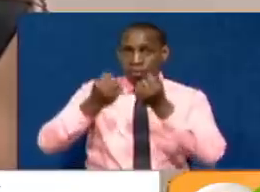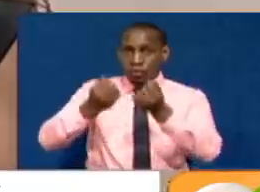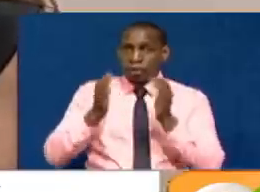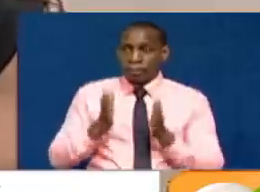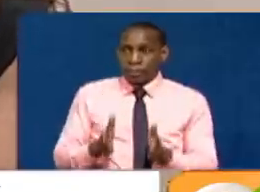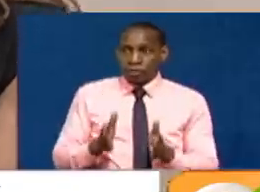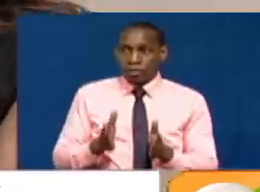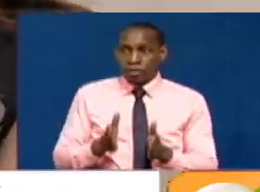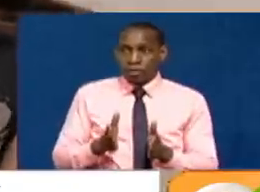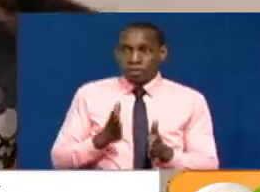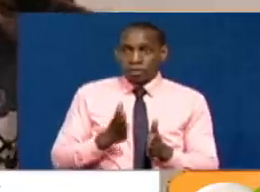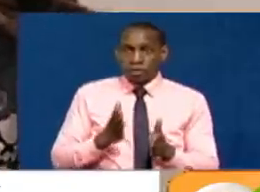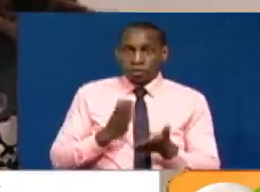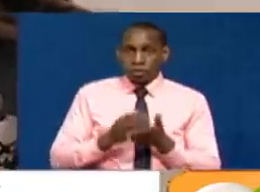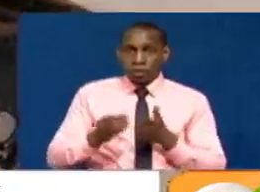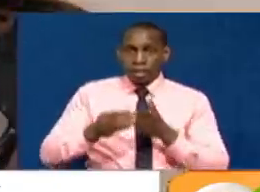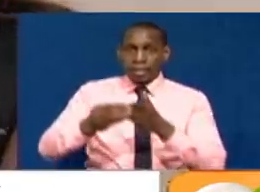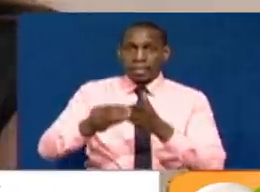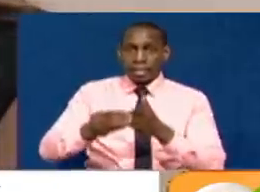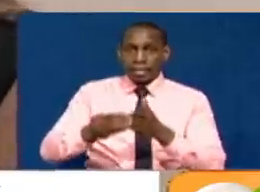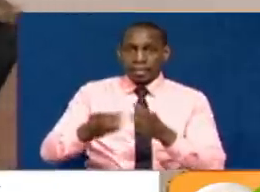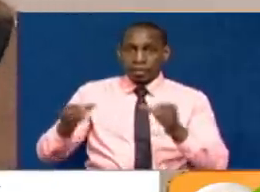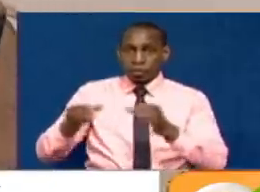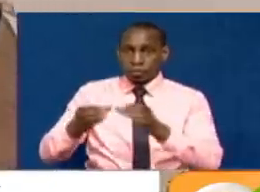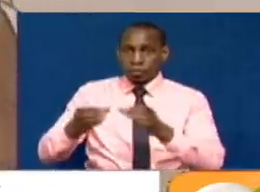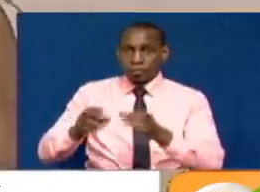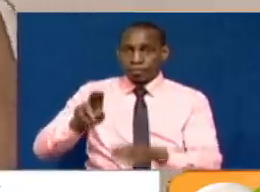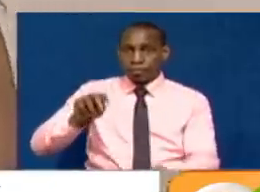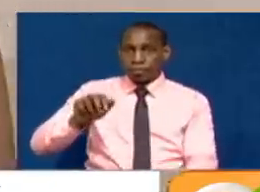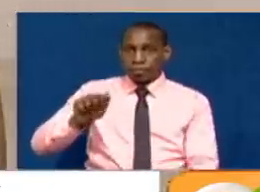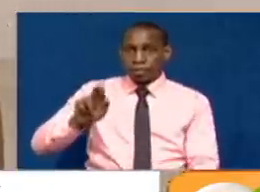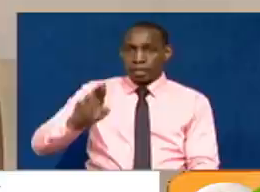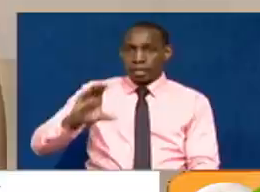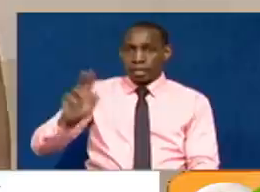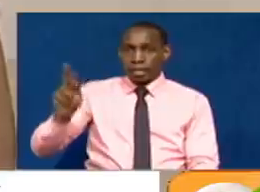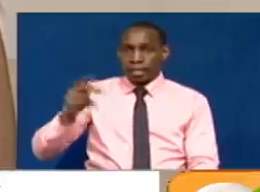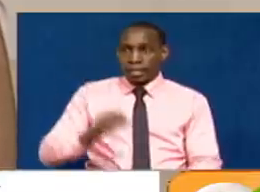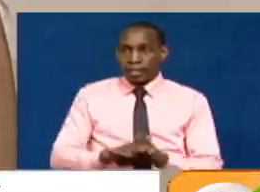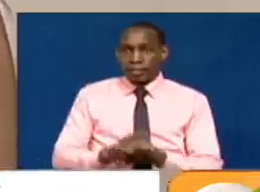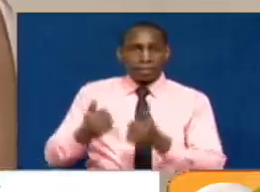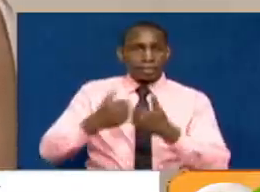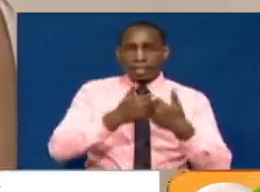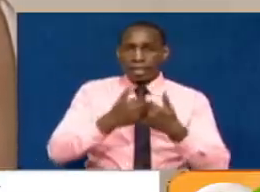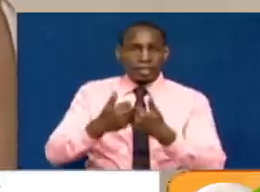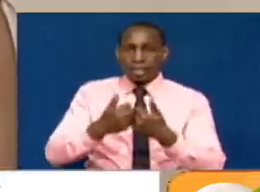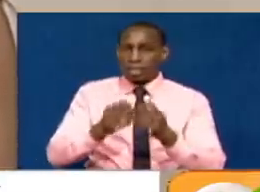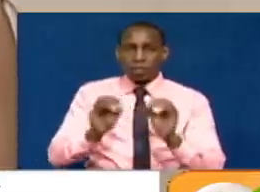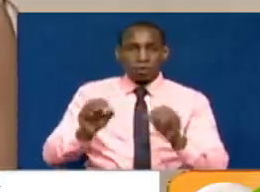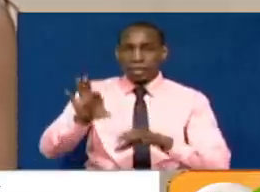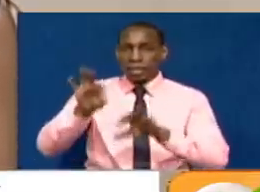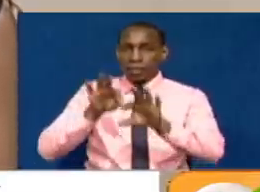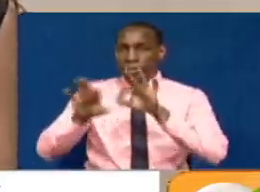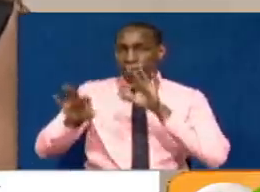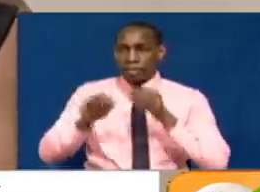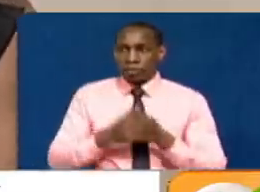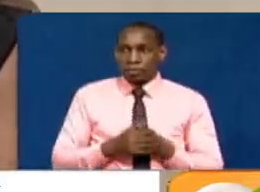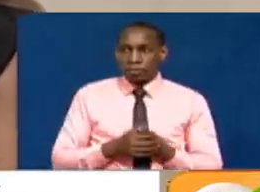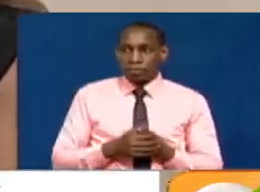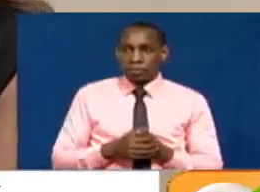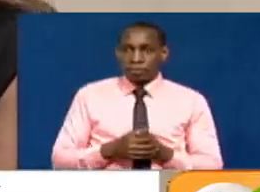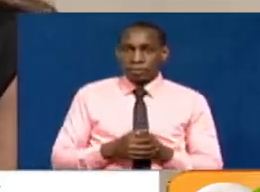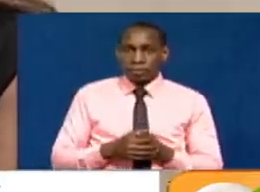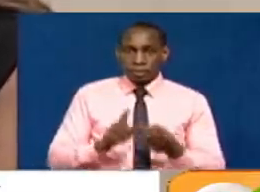who is the head of her party, she's a party leader of Narc Kenya, she wouldn't have to struggle too much with nominations in that regard. You